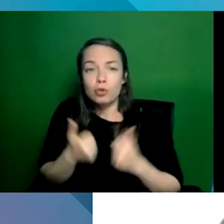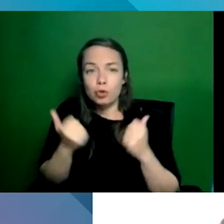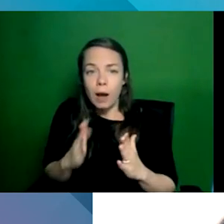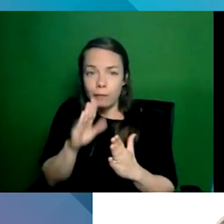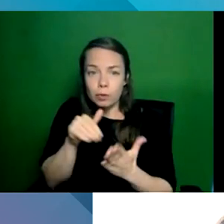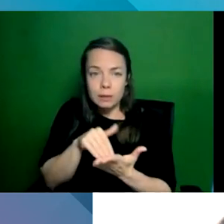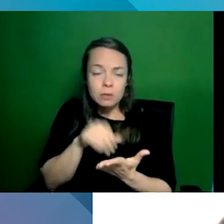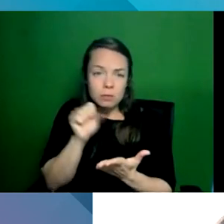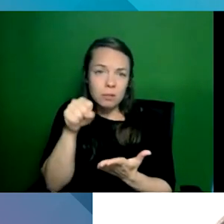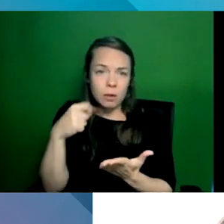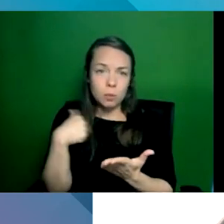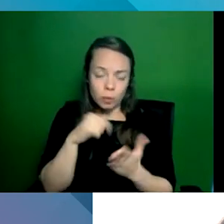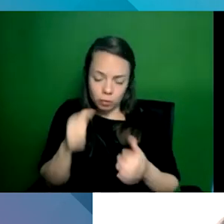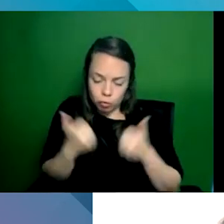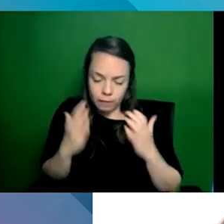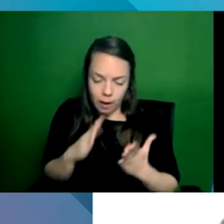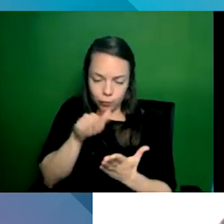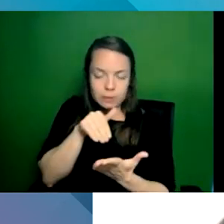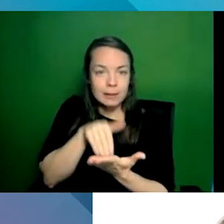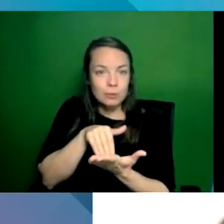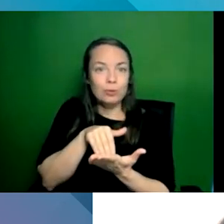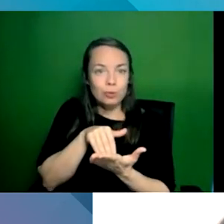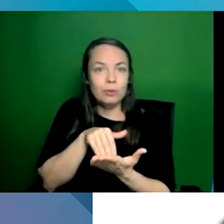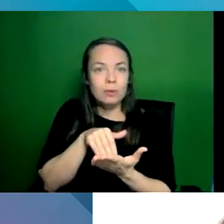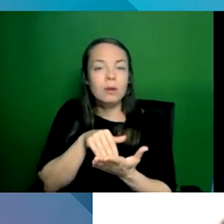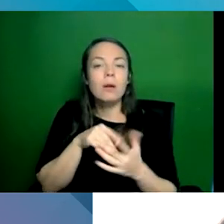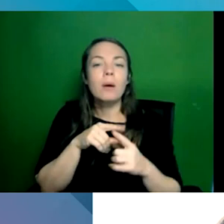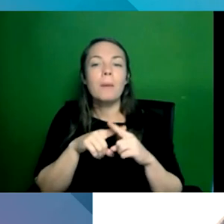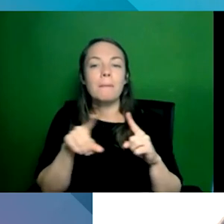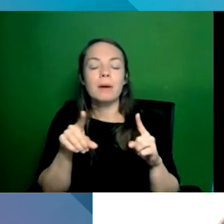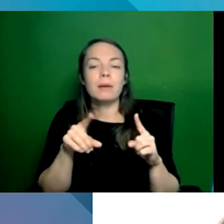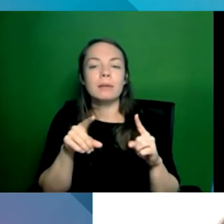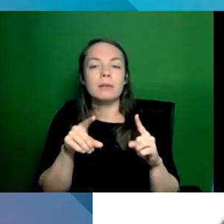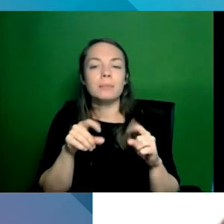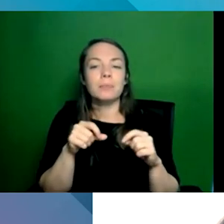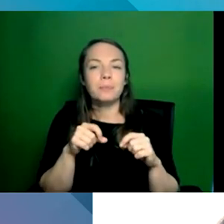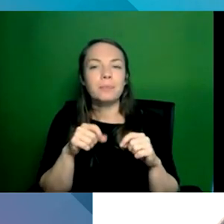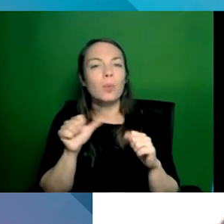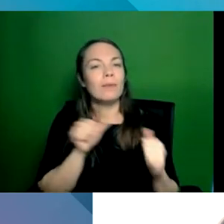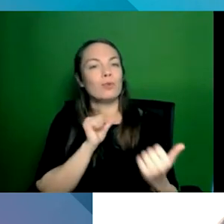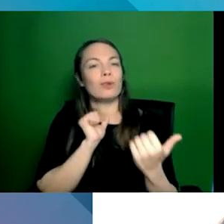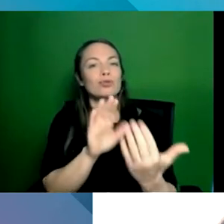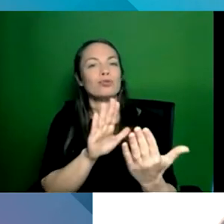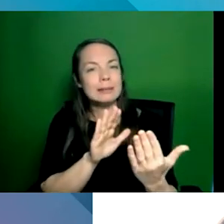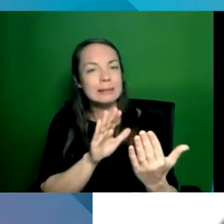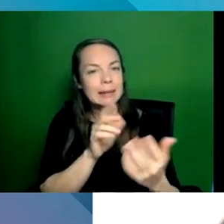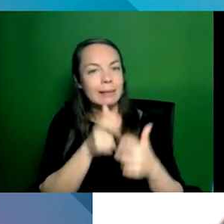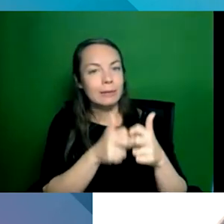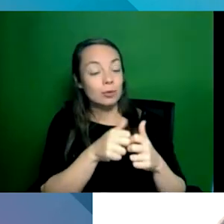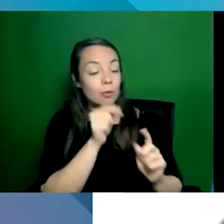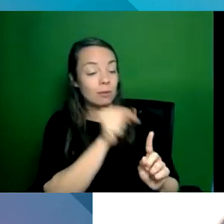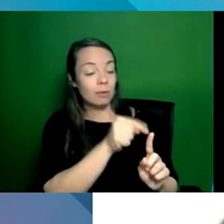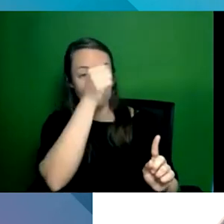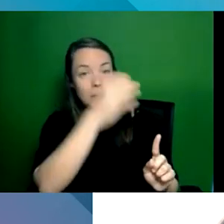survivor-centered by helping to focus on or helping to address the issues that men who caused harm have,